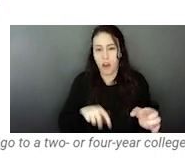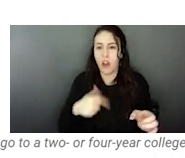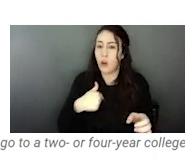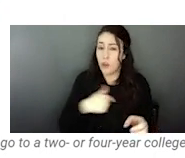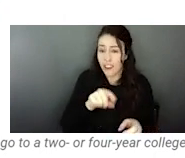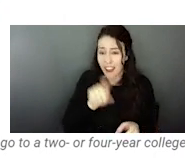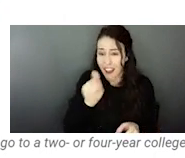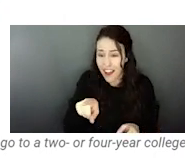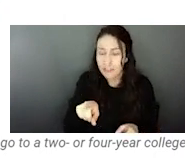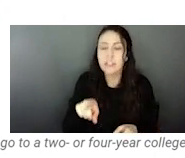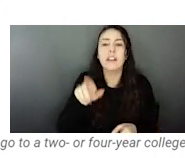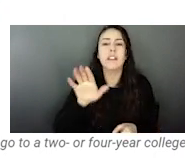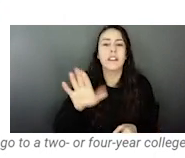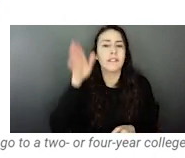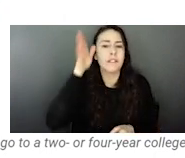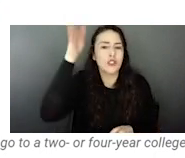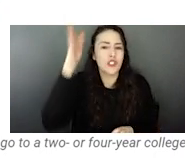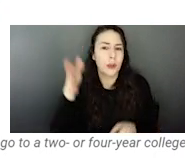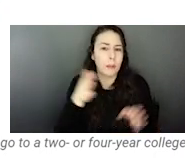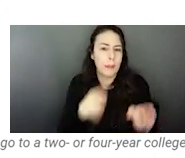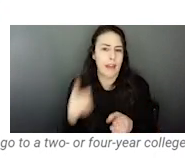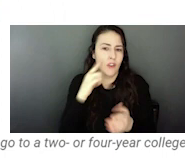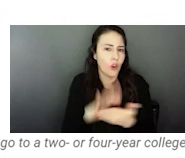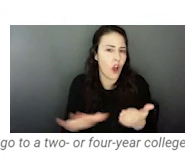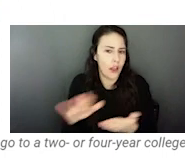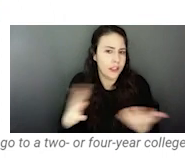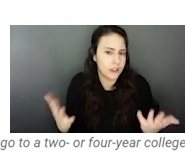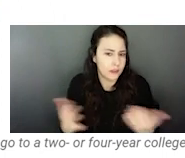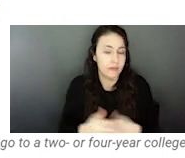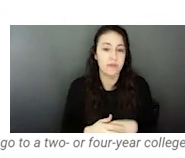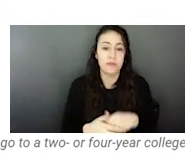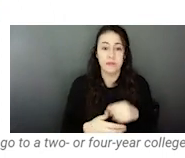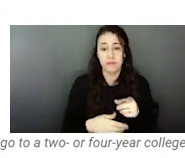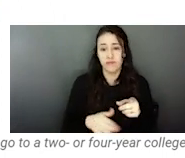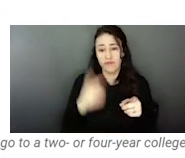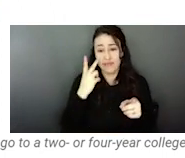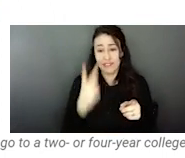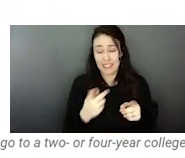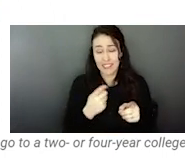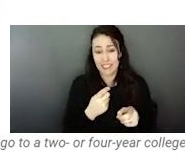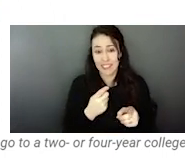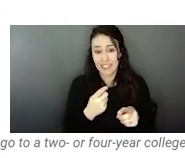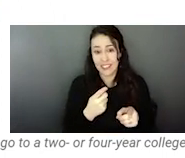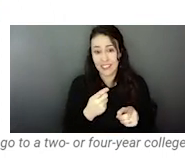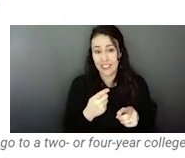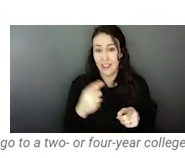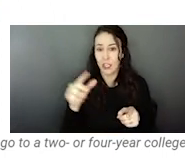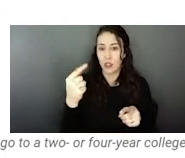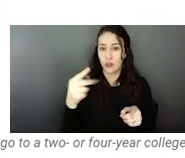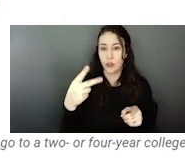future plans around college? And you will see here that overwhelmingly in the 2 green